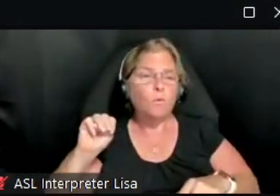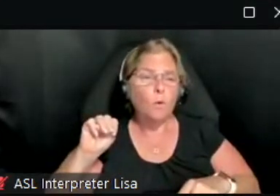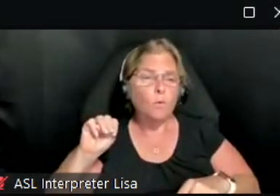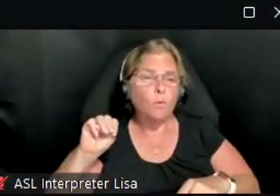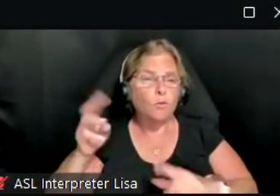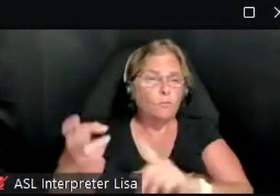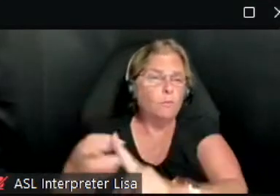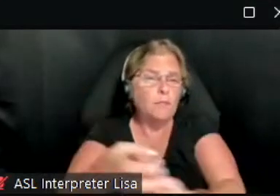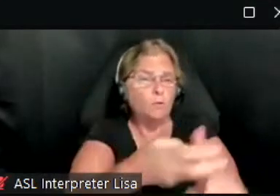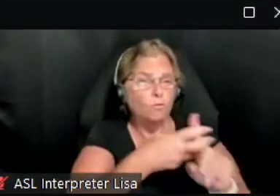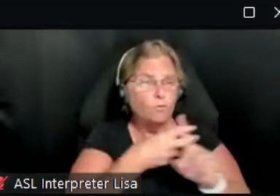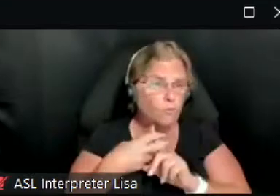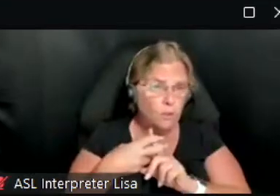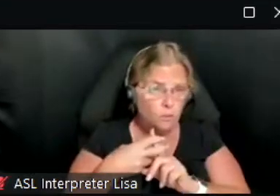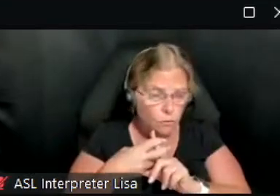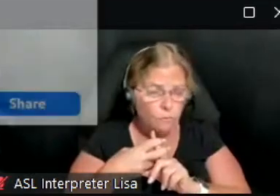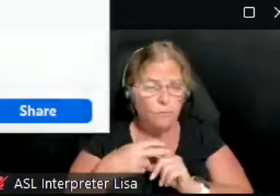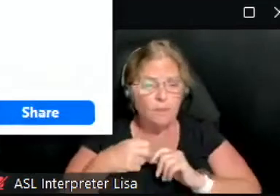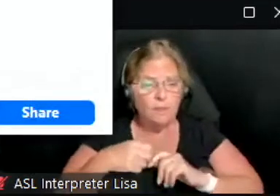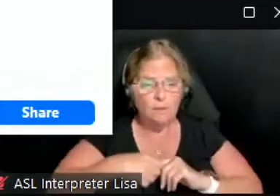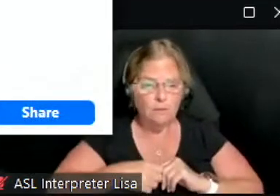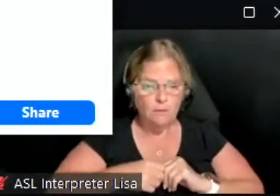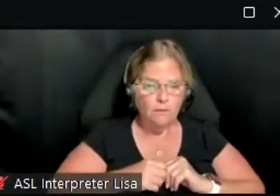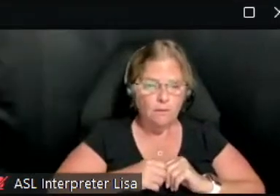high school students.